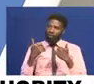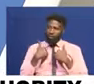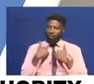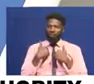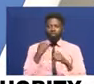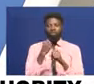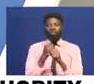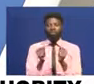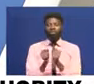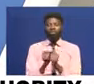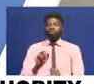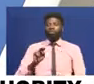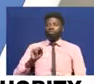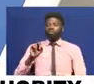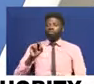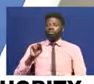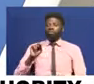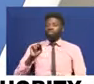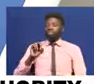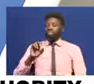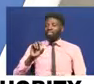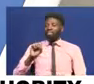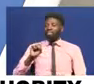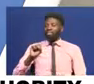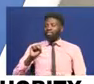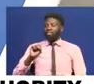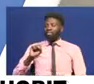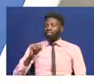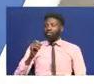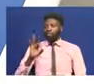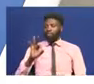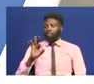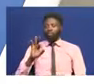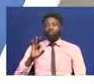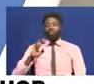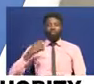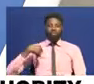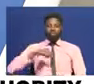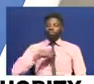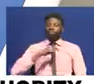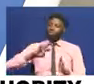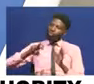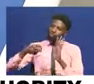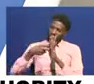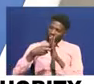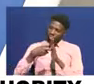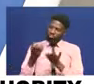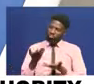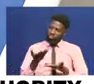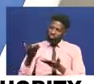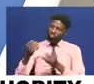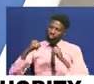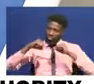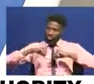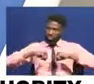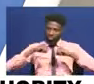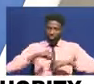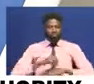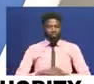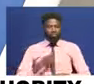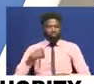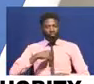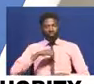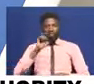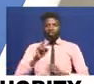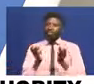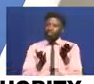right? Then at that point, for us, it is going to be contracting. So we are telling you, we need these services